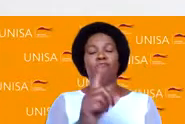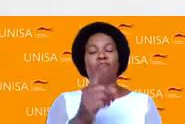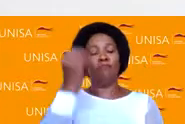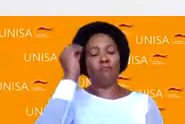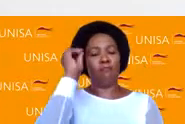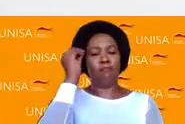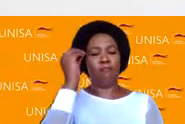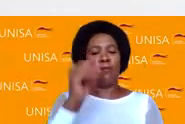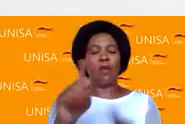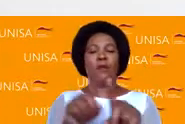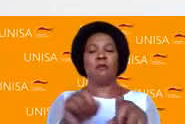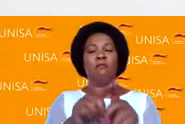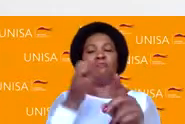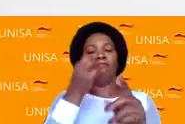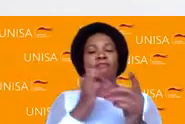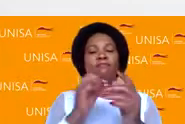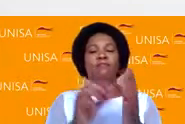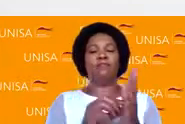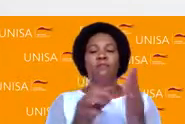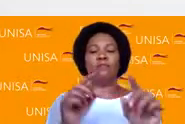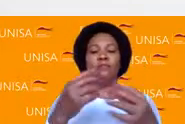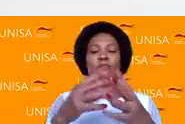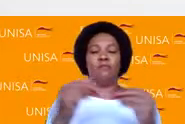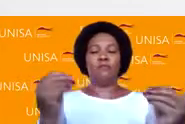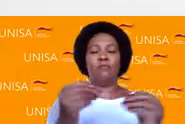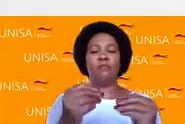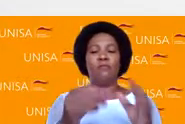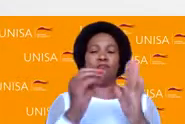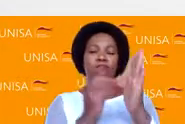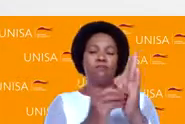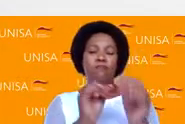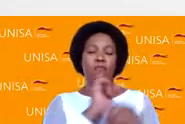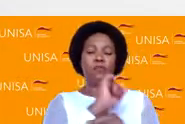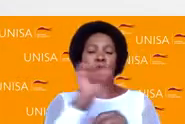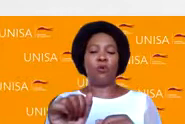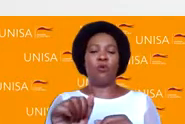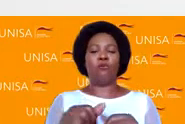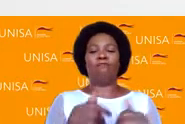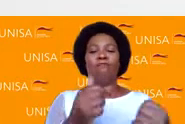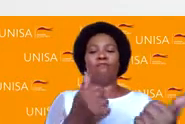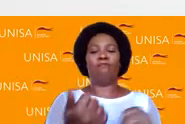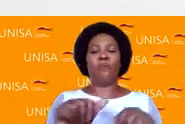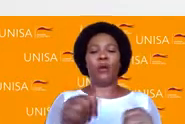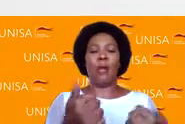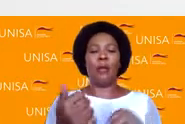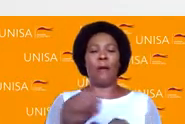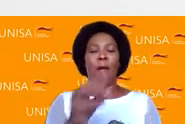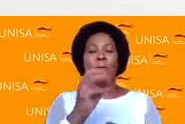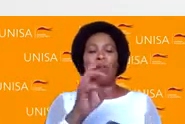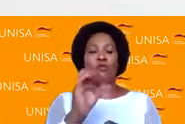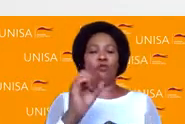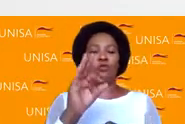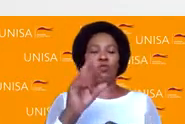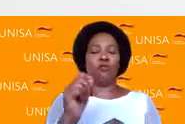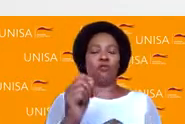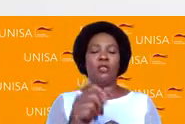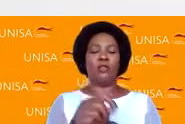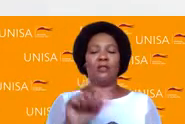As I mentioned, when we logged into our account over here, you'll notice it's a Microsoft account. So